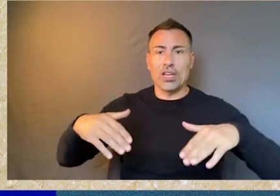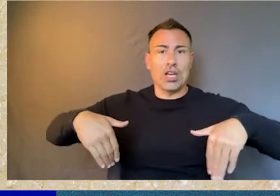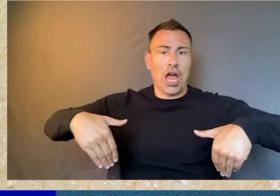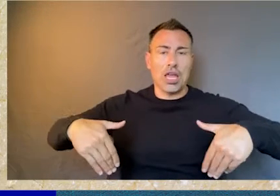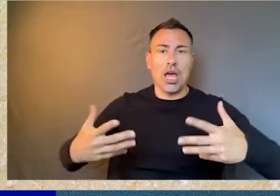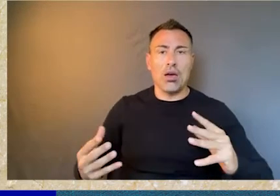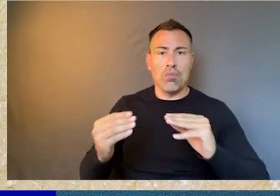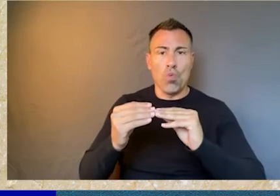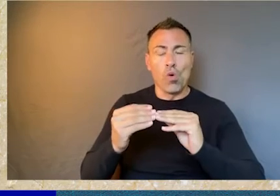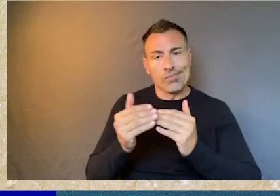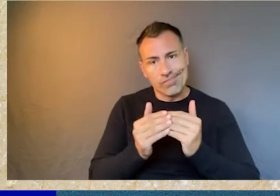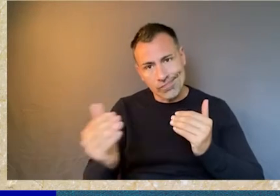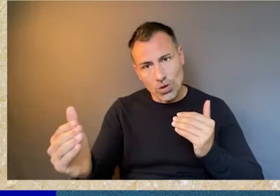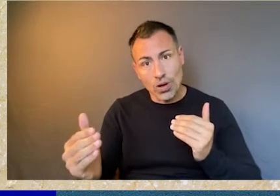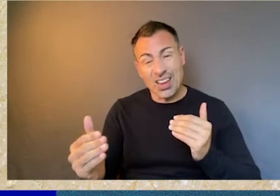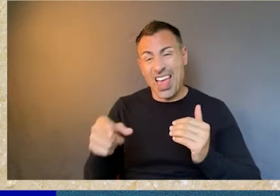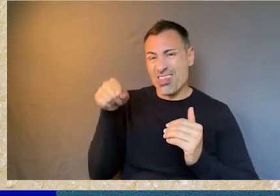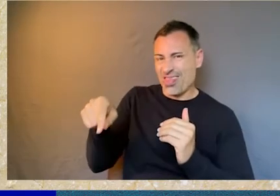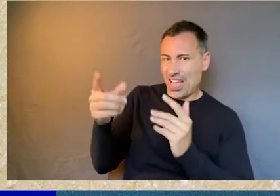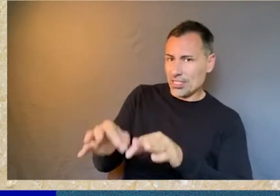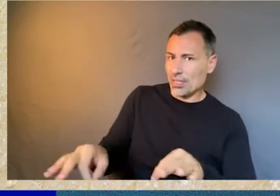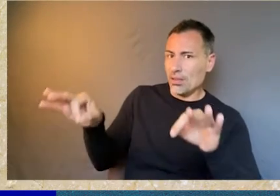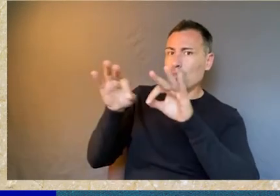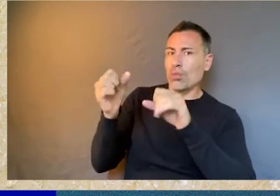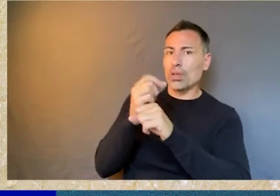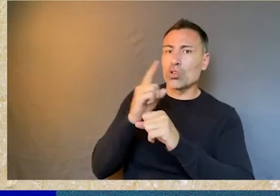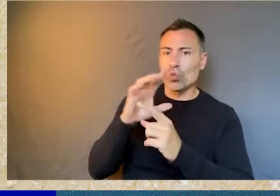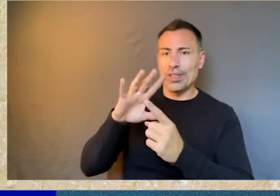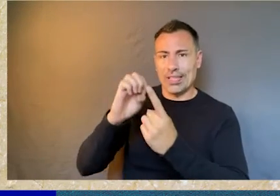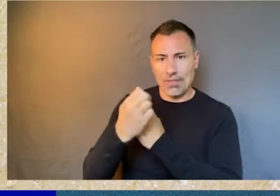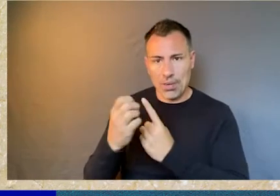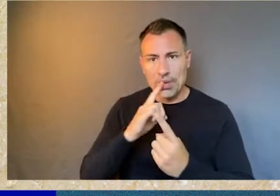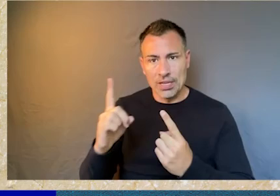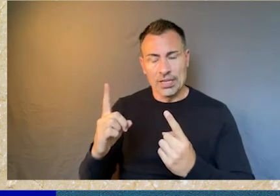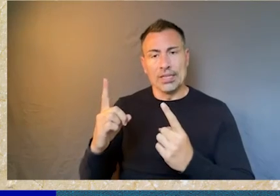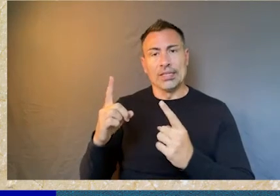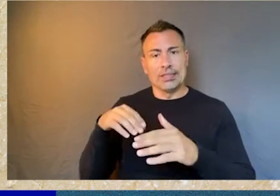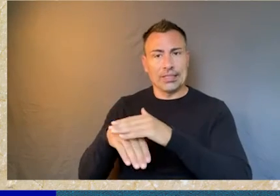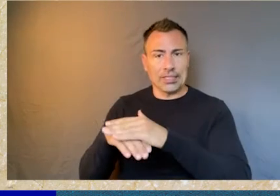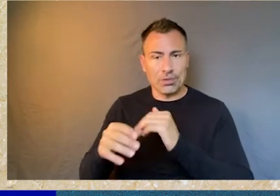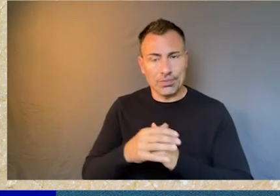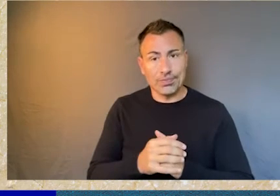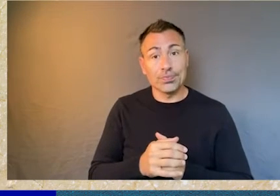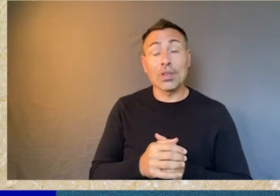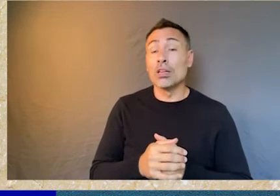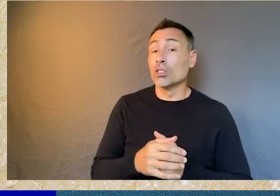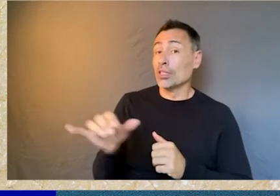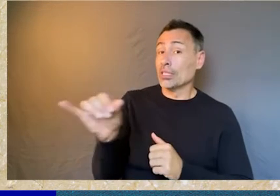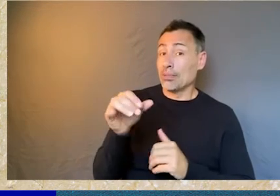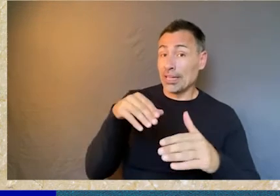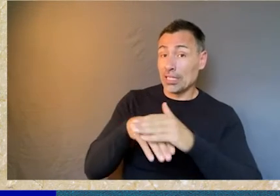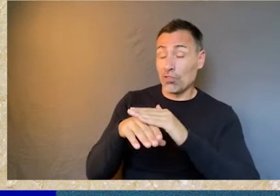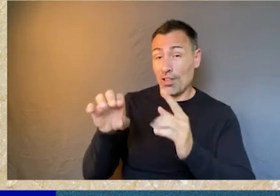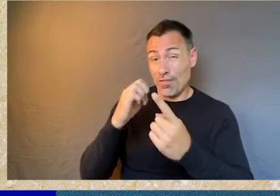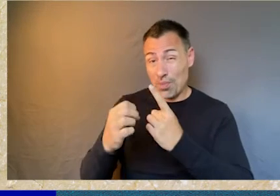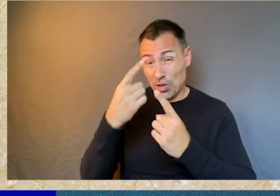an accessible environment is. So just as an accessible environment contributes to creating full and equal treatment for